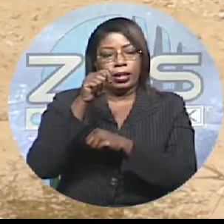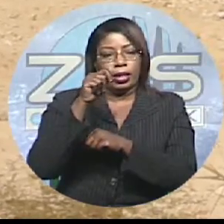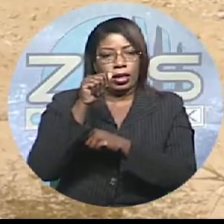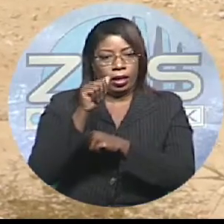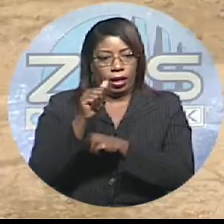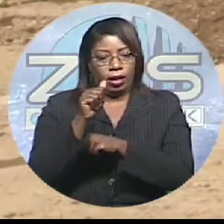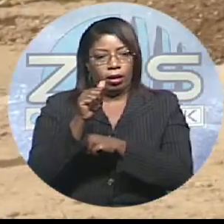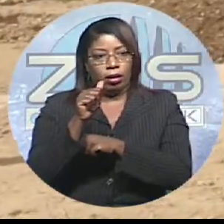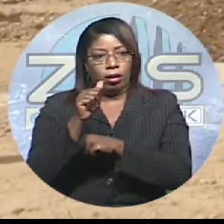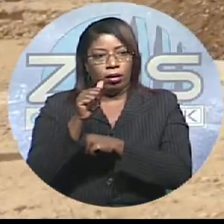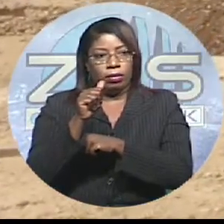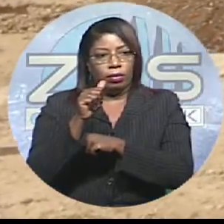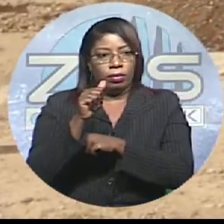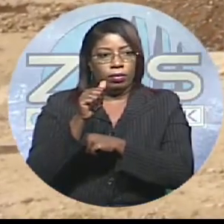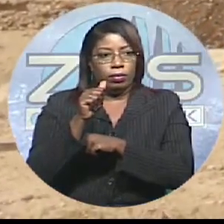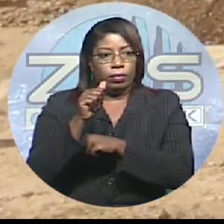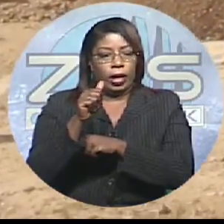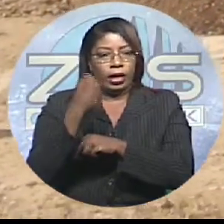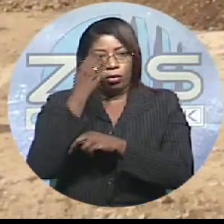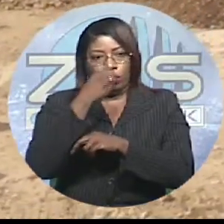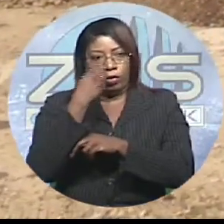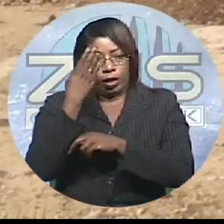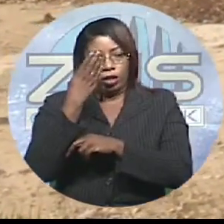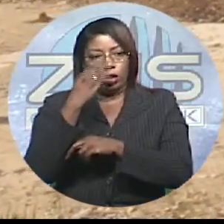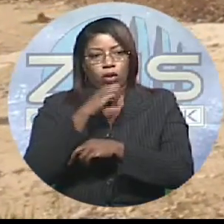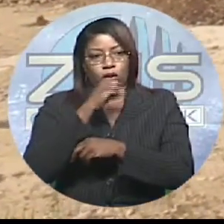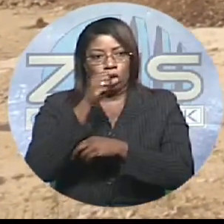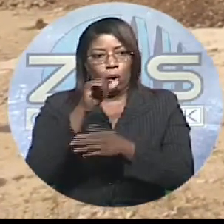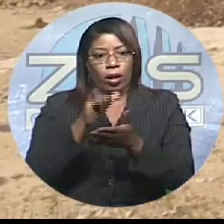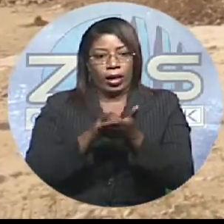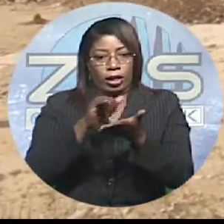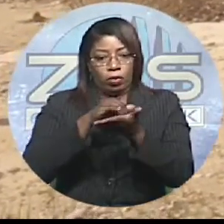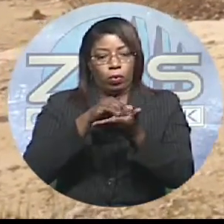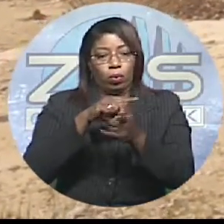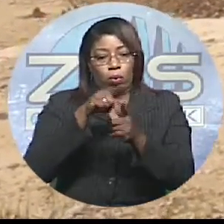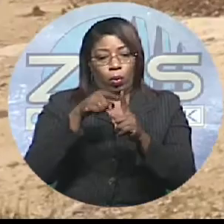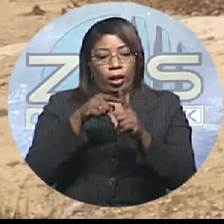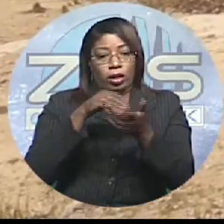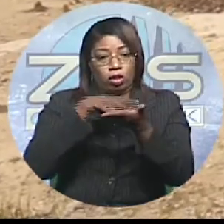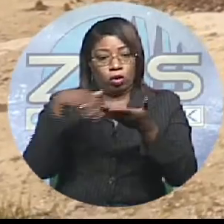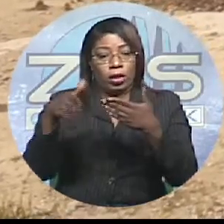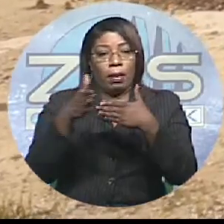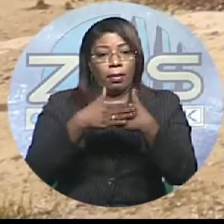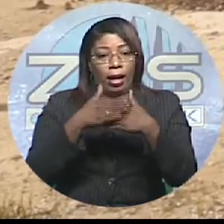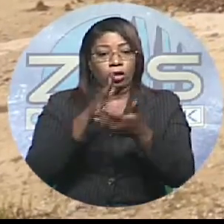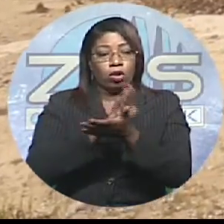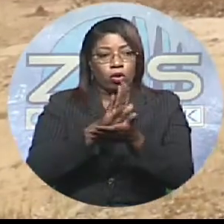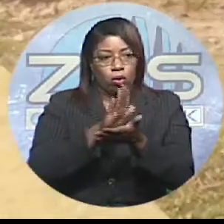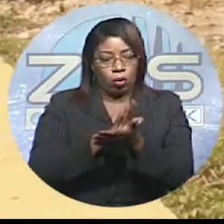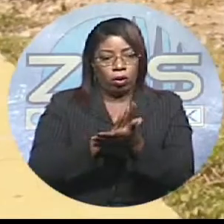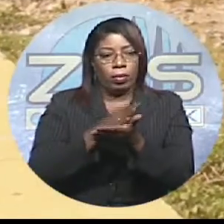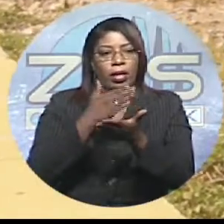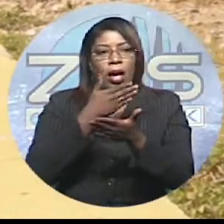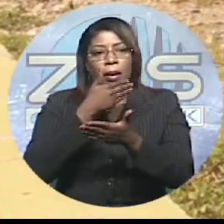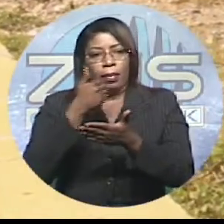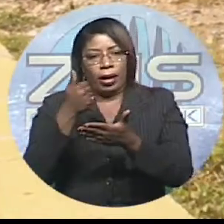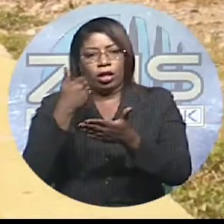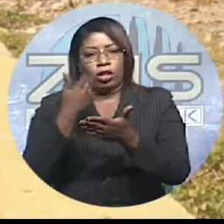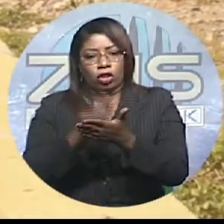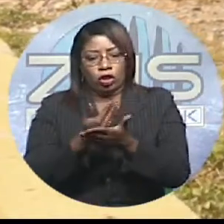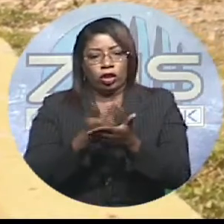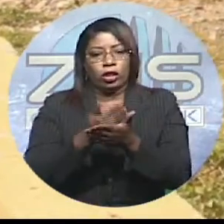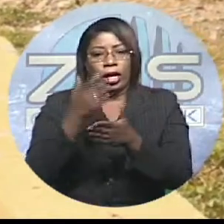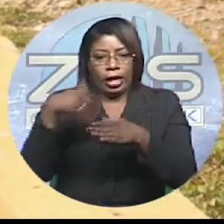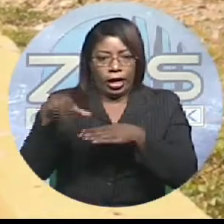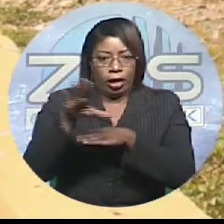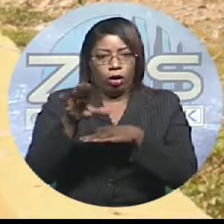some yard remodification and beautification to ensure that when the students return to school, it is more conducive for play. BTC has